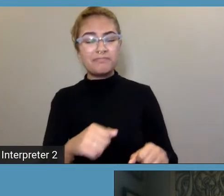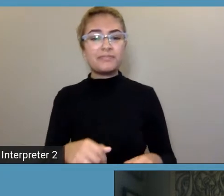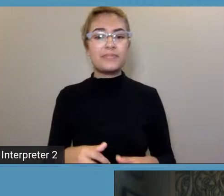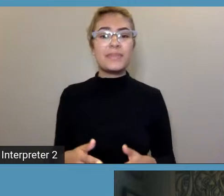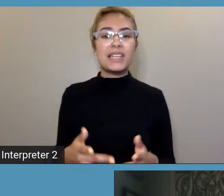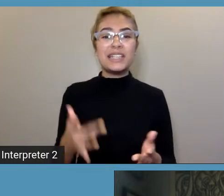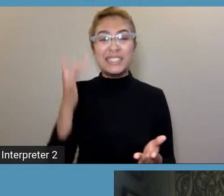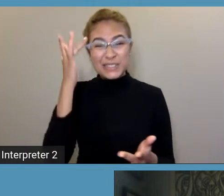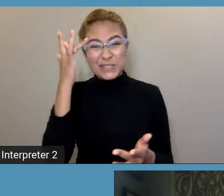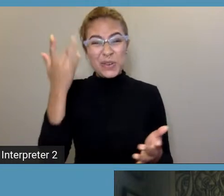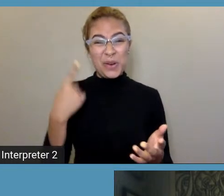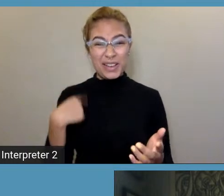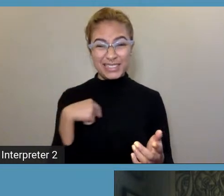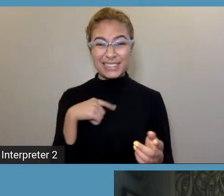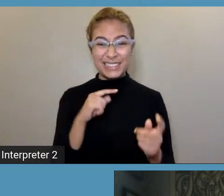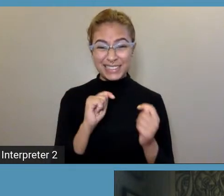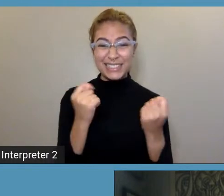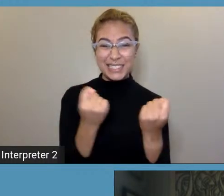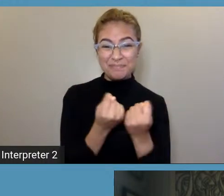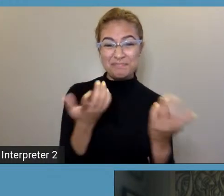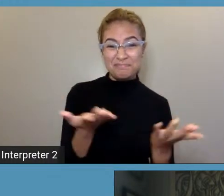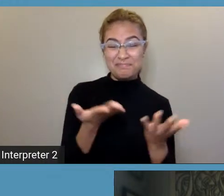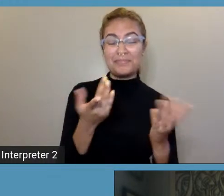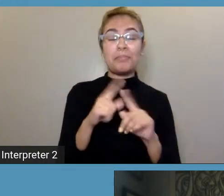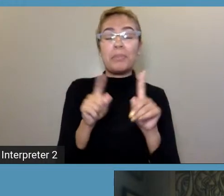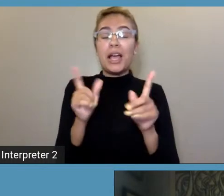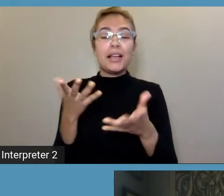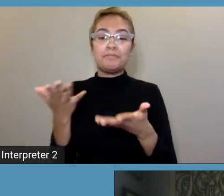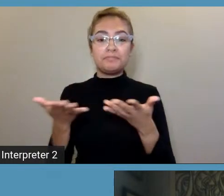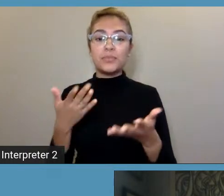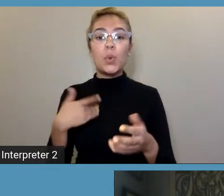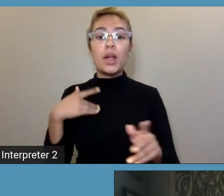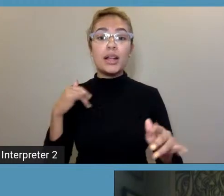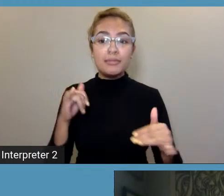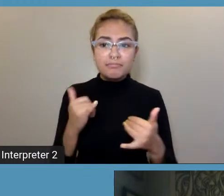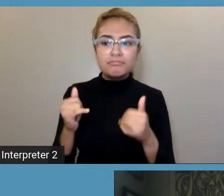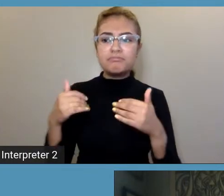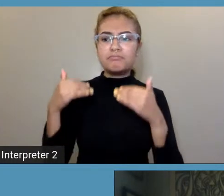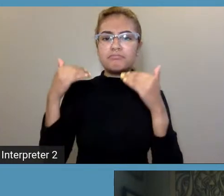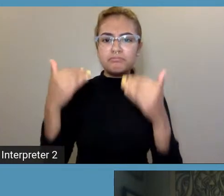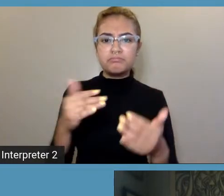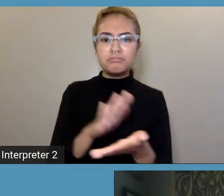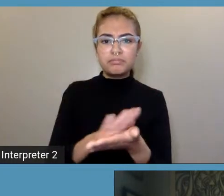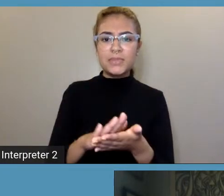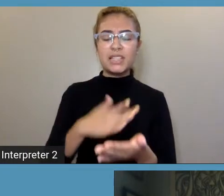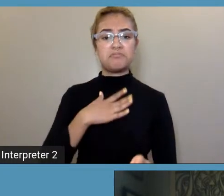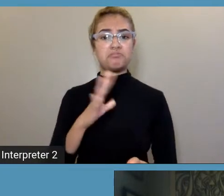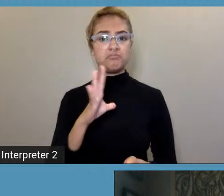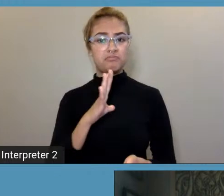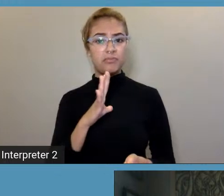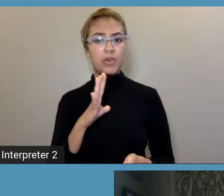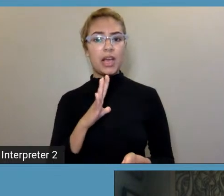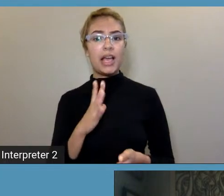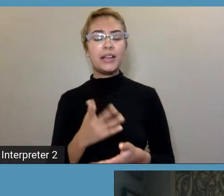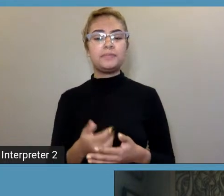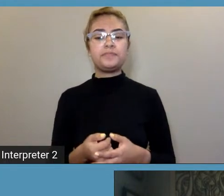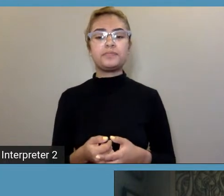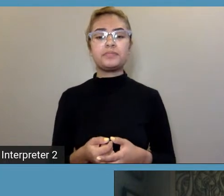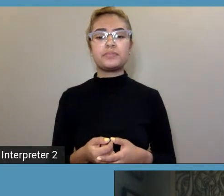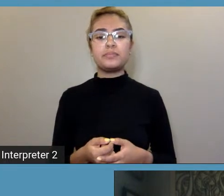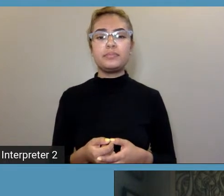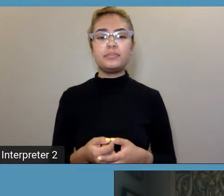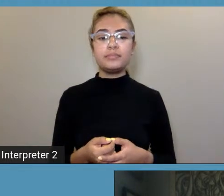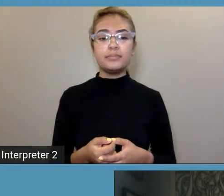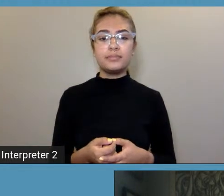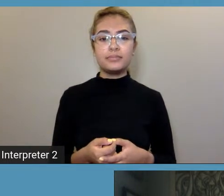tech team at the Smithsonian. But they're playing along nicely, and they've been fine with it. And it's actually become a bit more of a regular